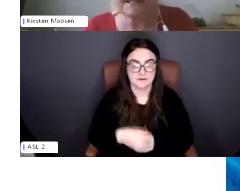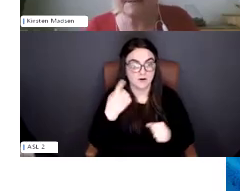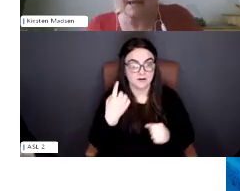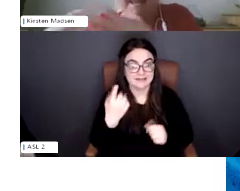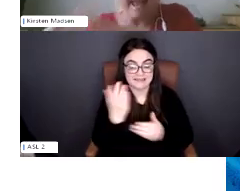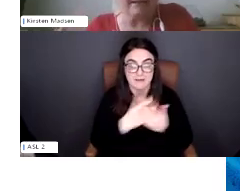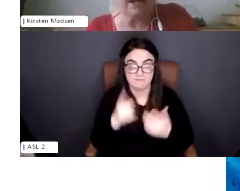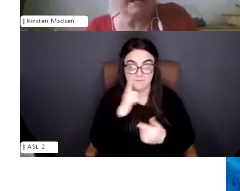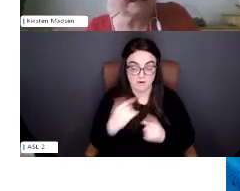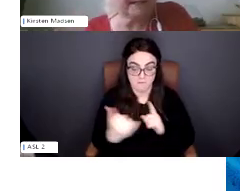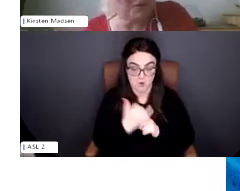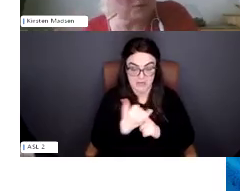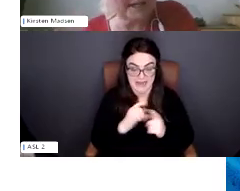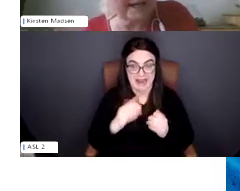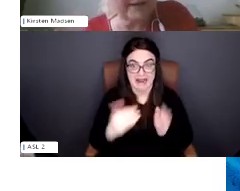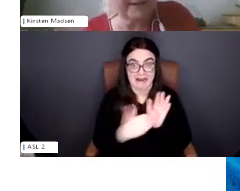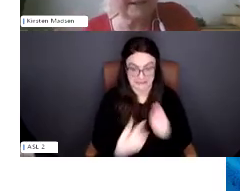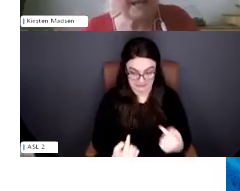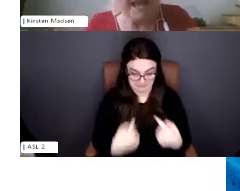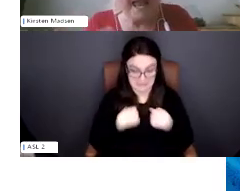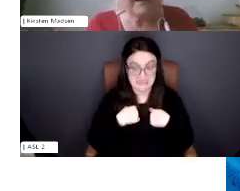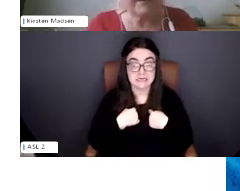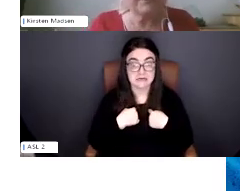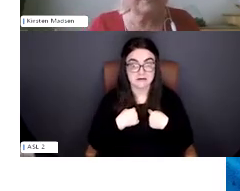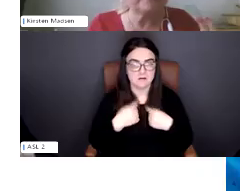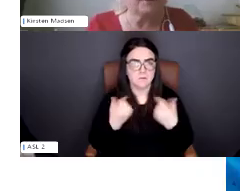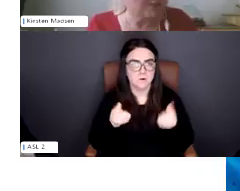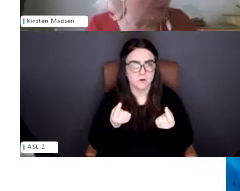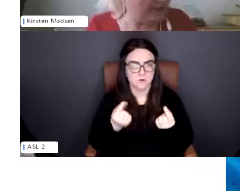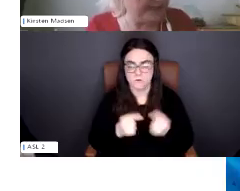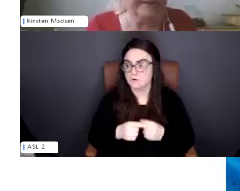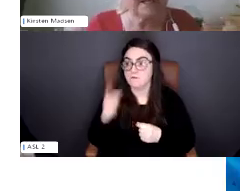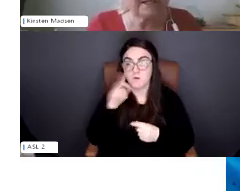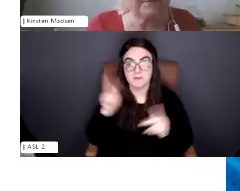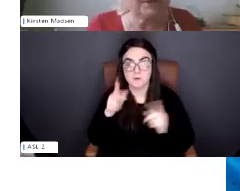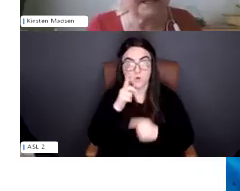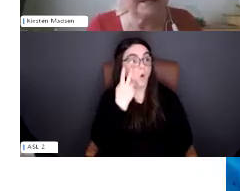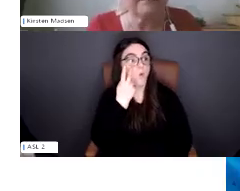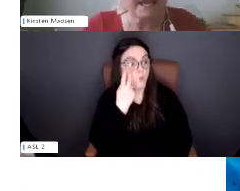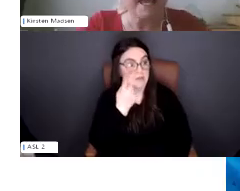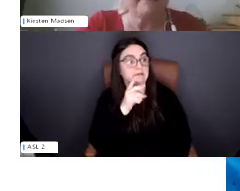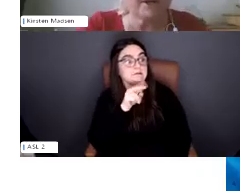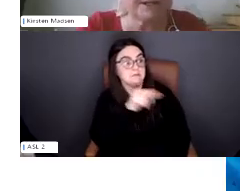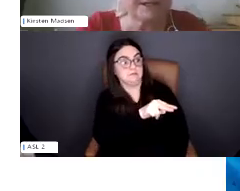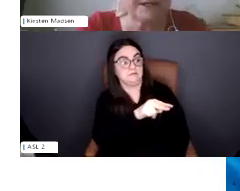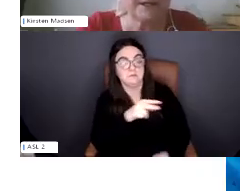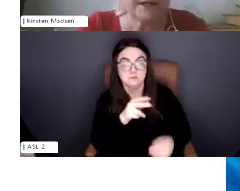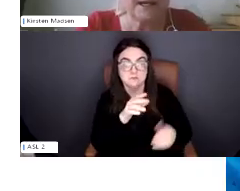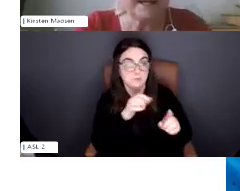witnesses to becoming allies and supporting others. And a third is alternatives to bullying